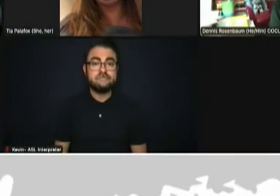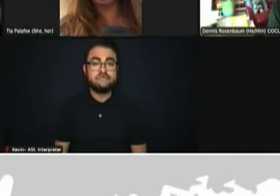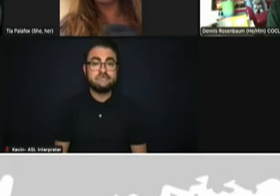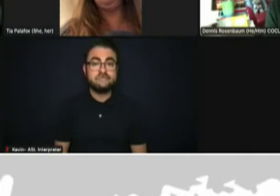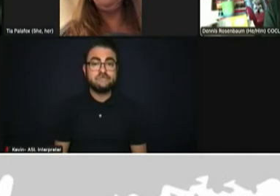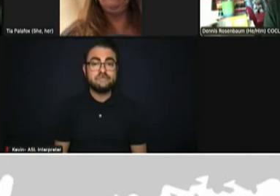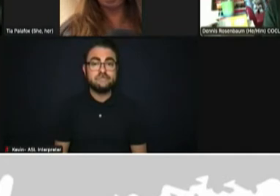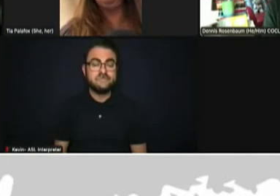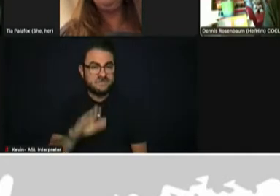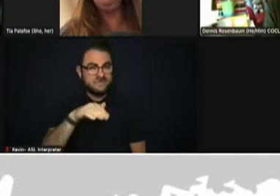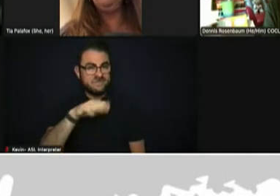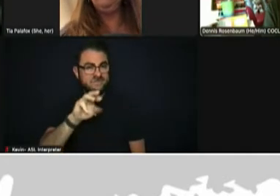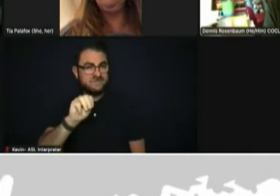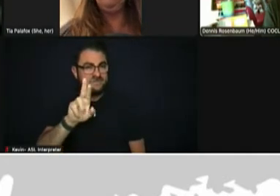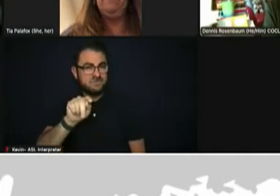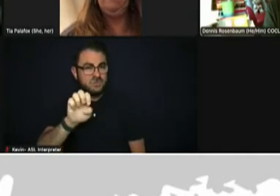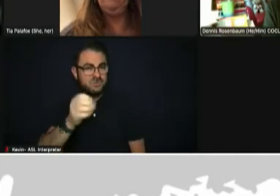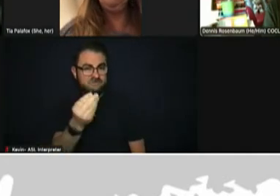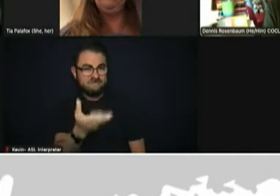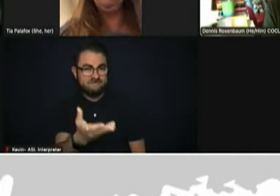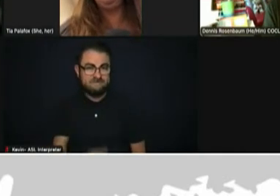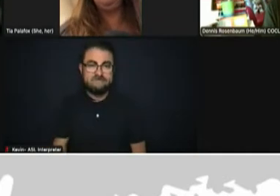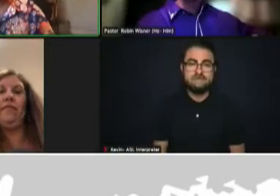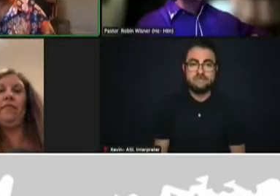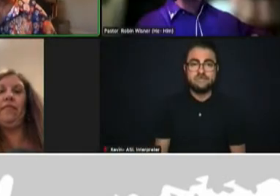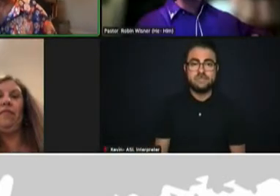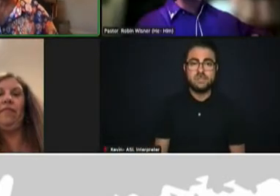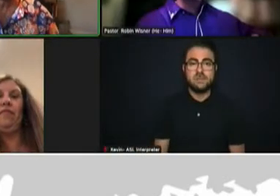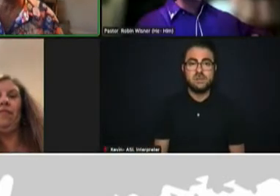You're on mute, Gloria.